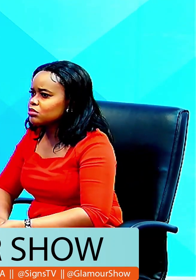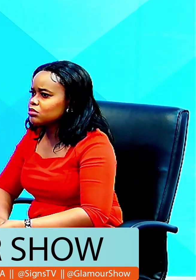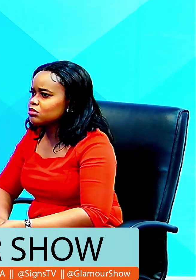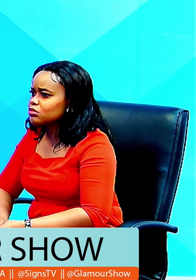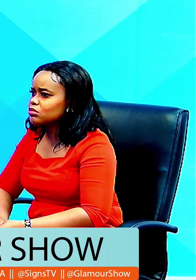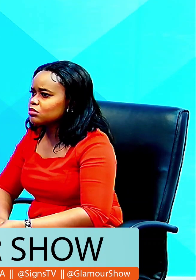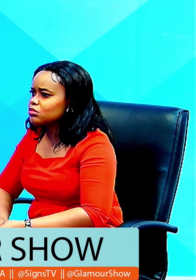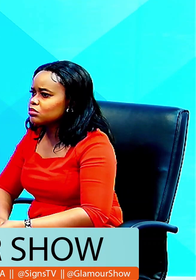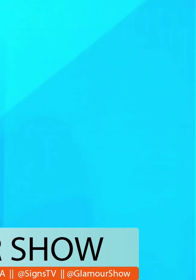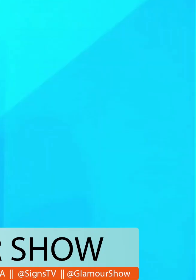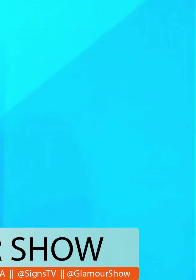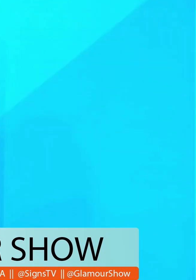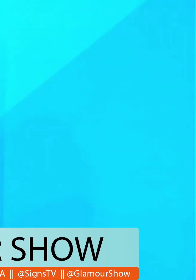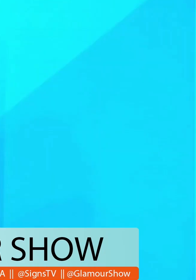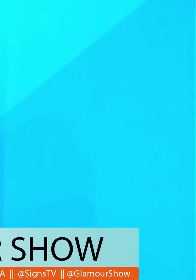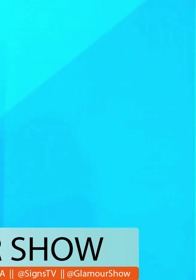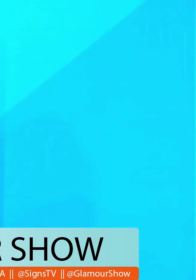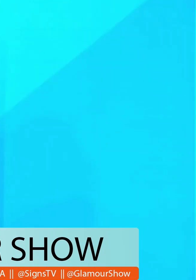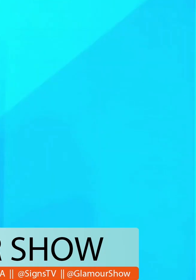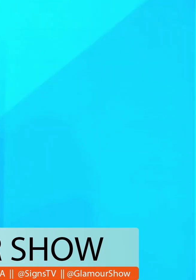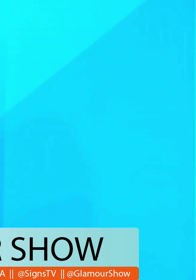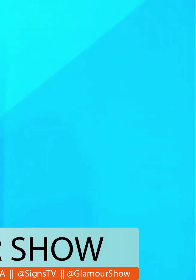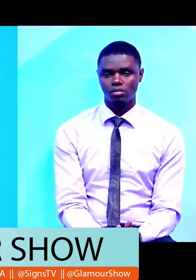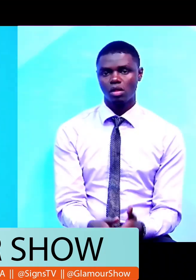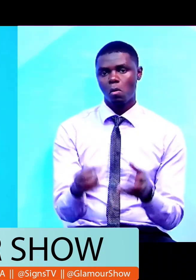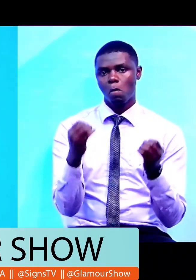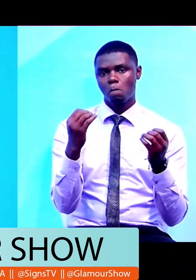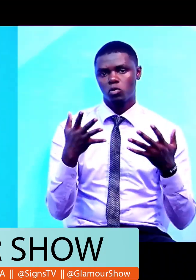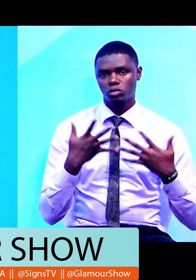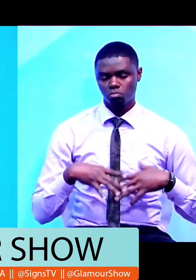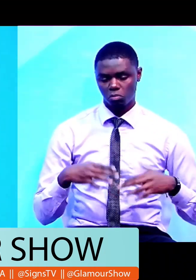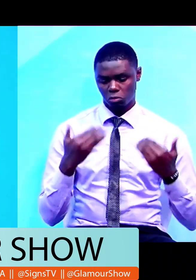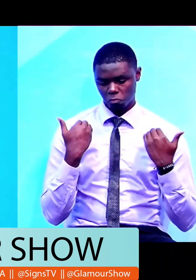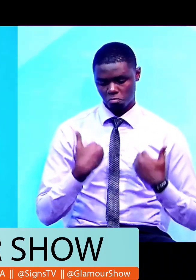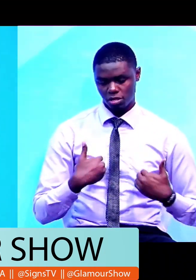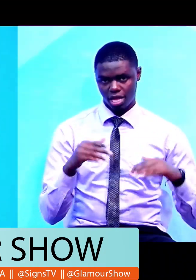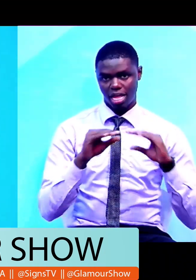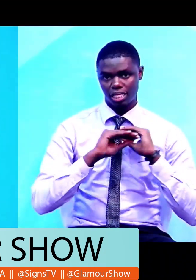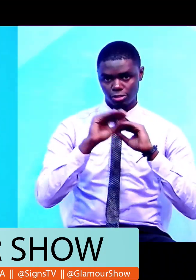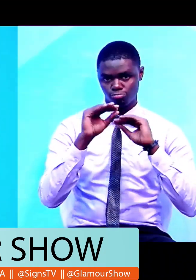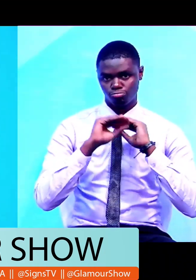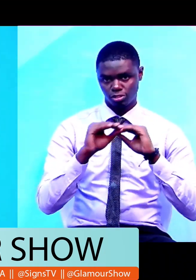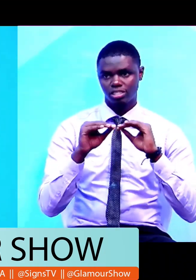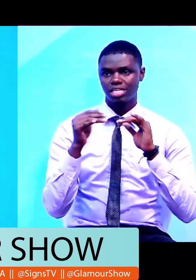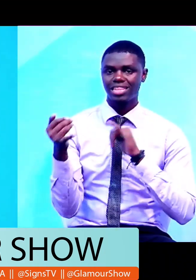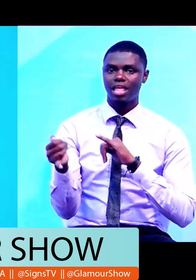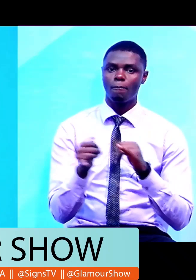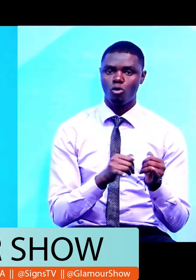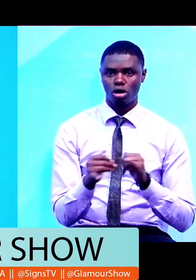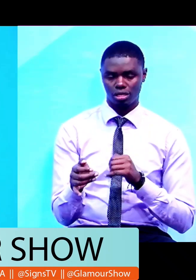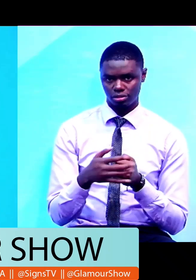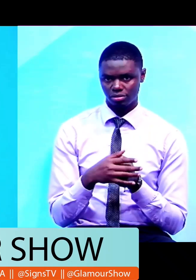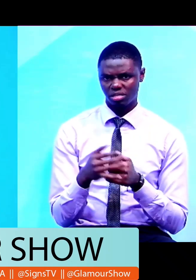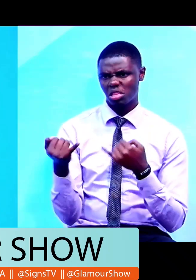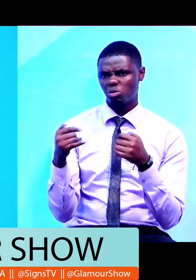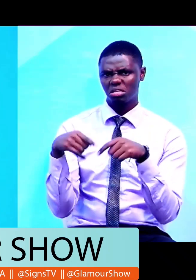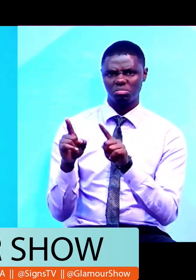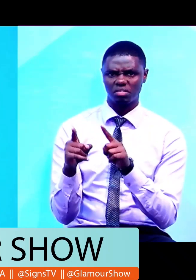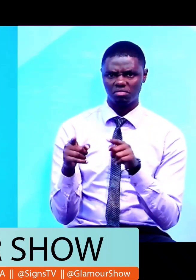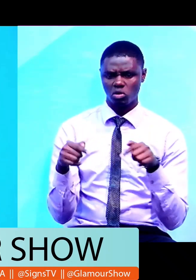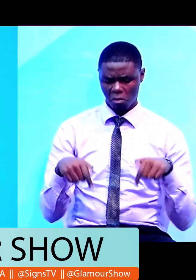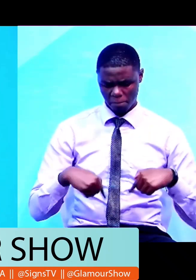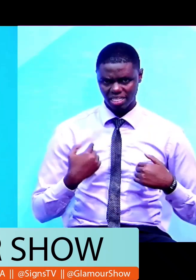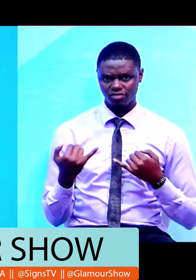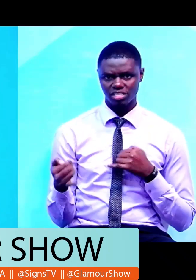about makeup? Okay, most people that I teach are actually models. And as a model,